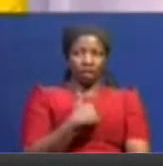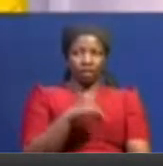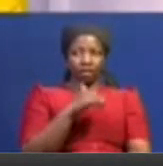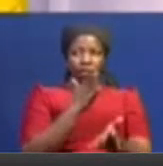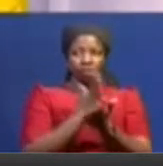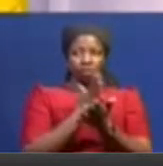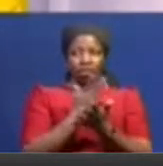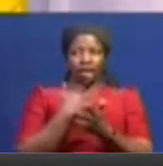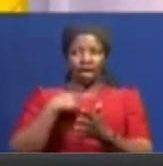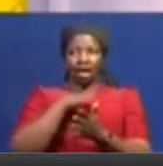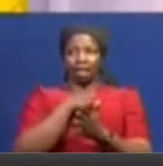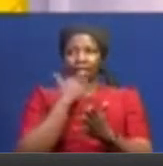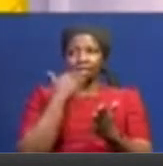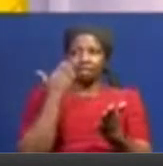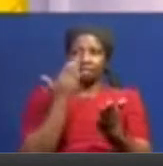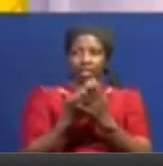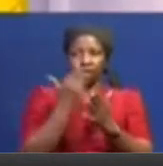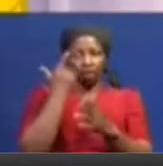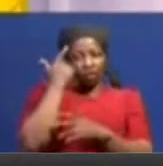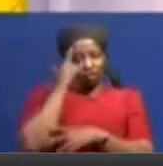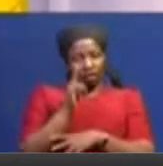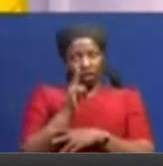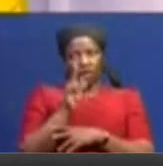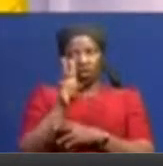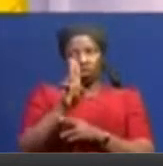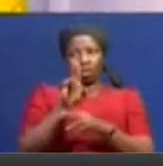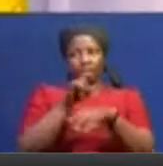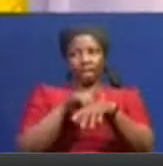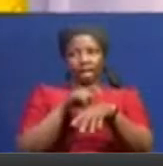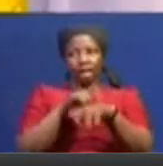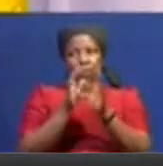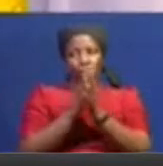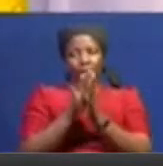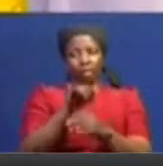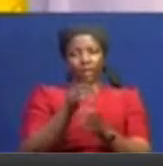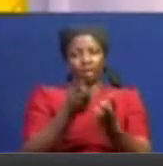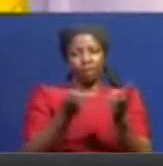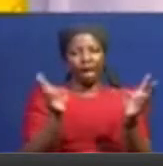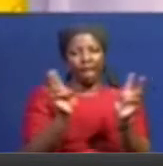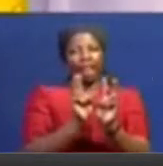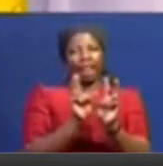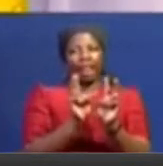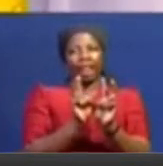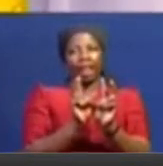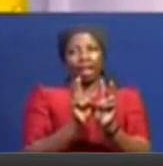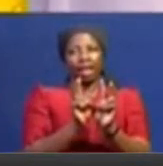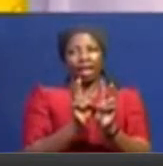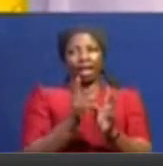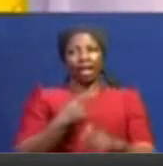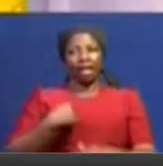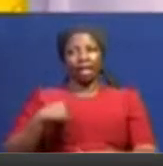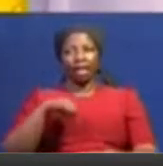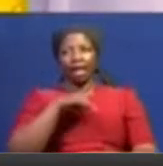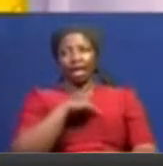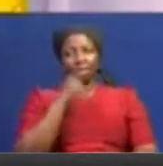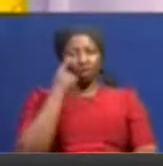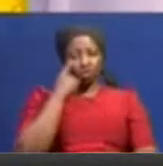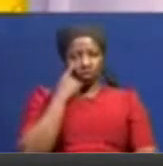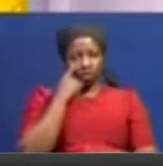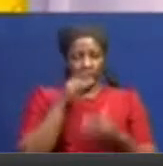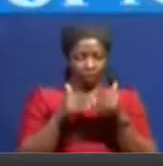are grateful that you spend time with this panel in this manner. We look